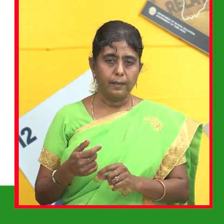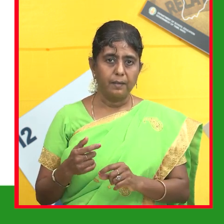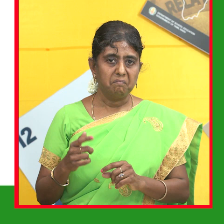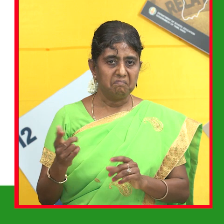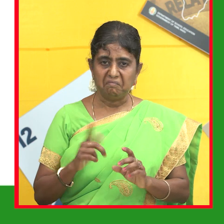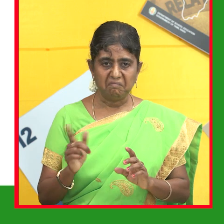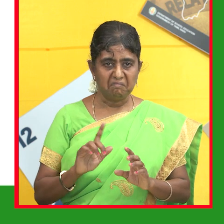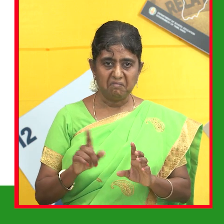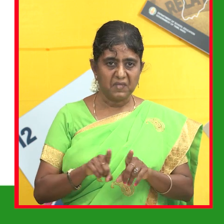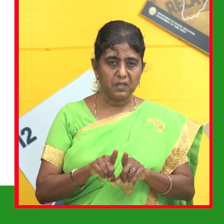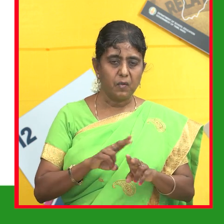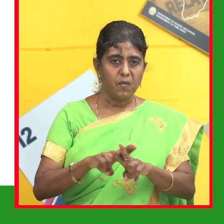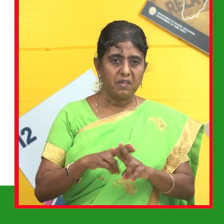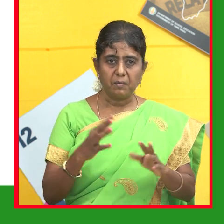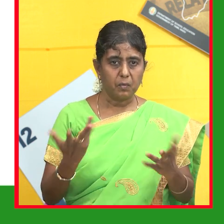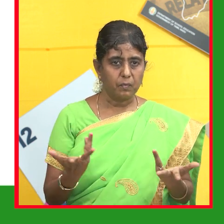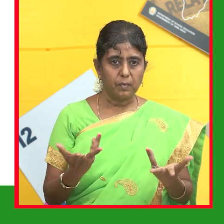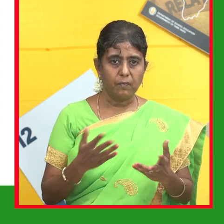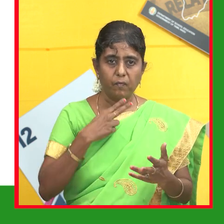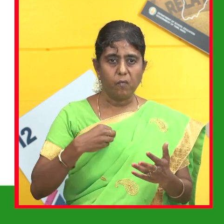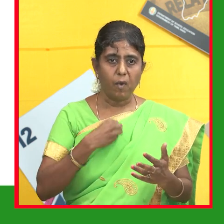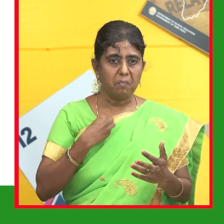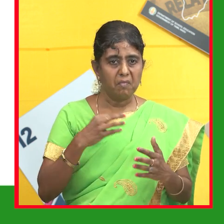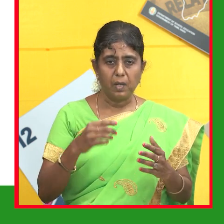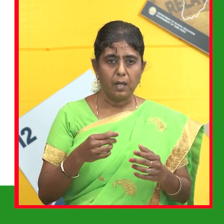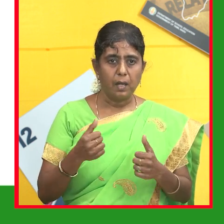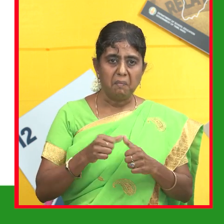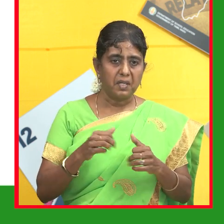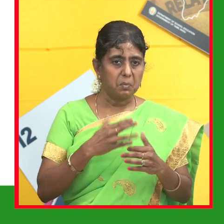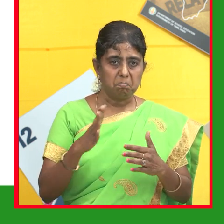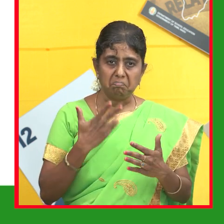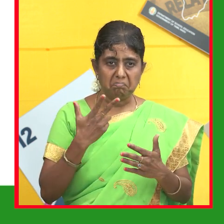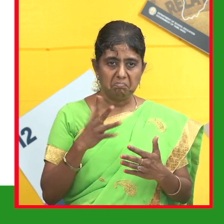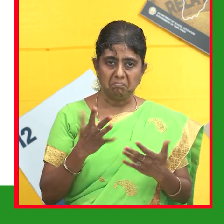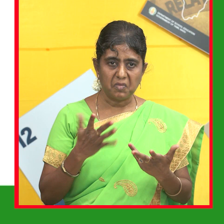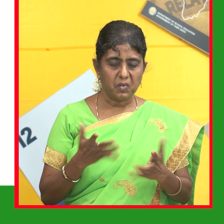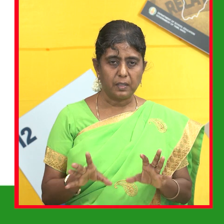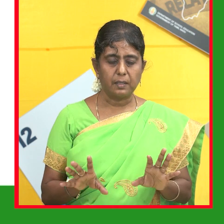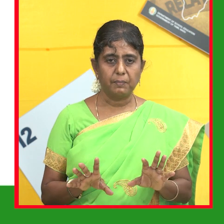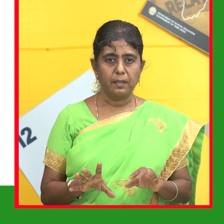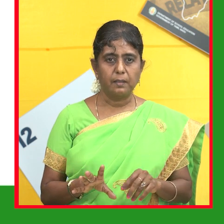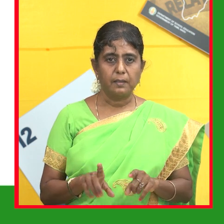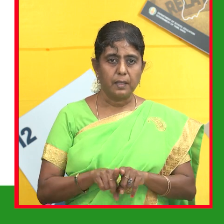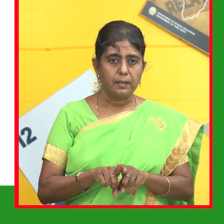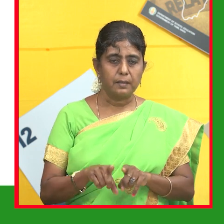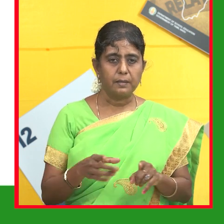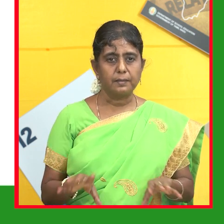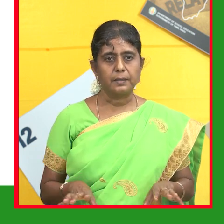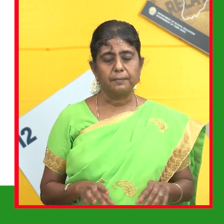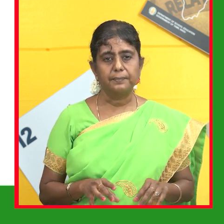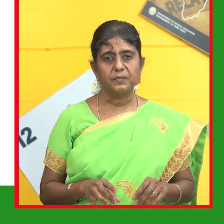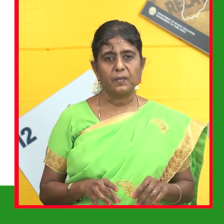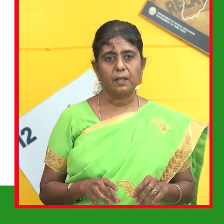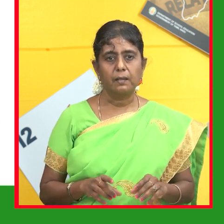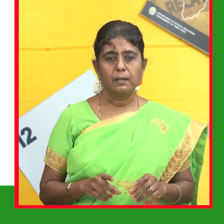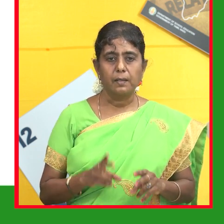We cannot do any factorization, any formula application, or we are not able to take anything as common in the first rational